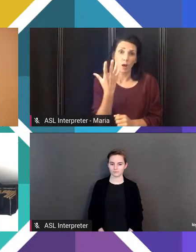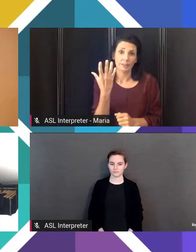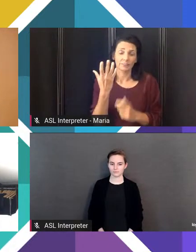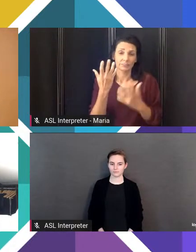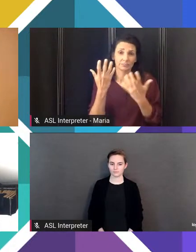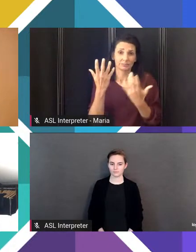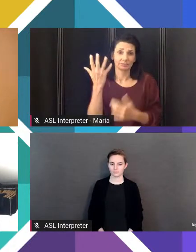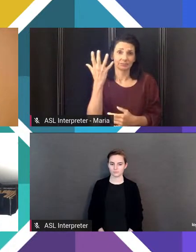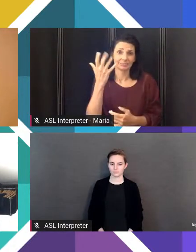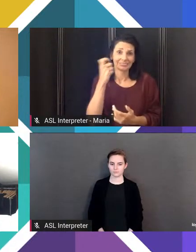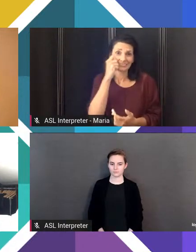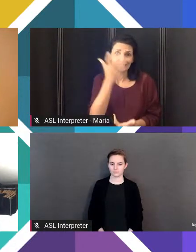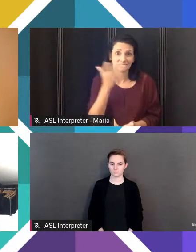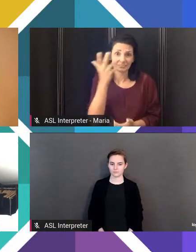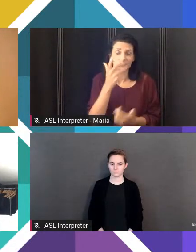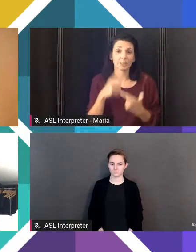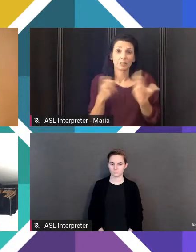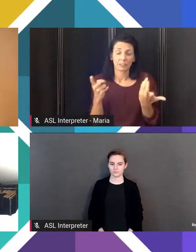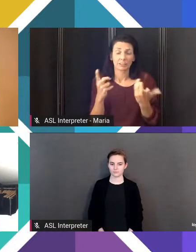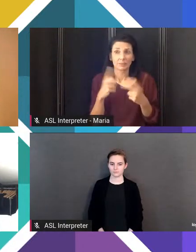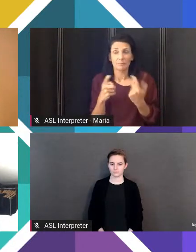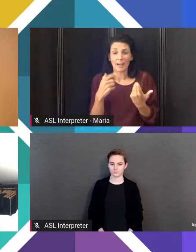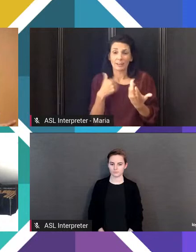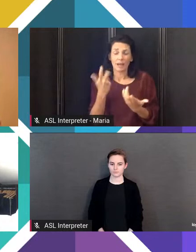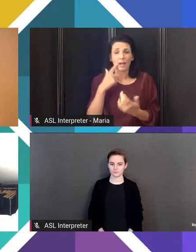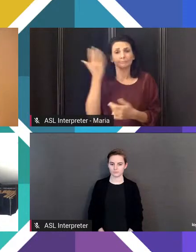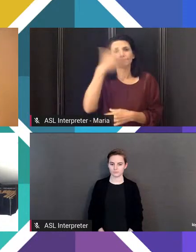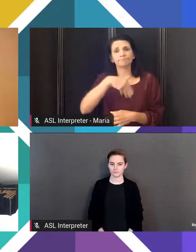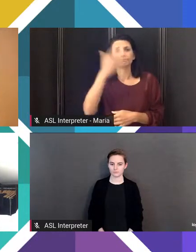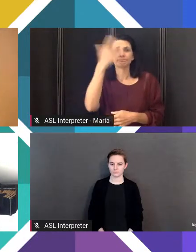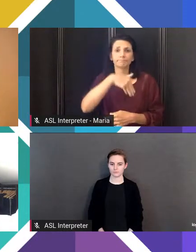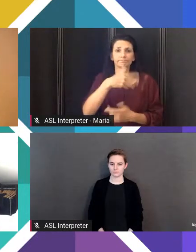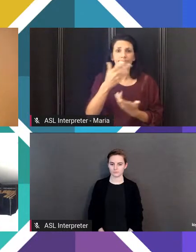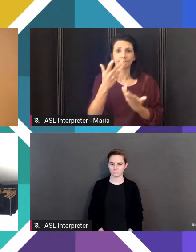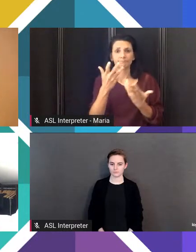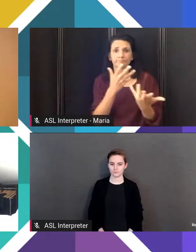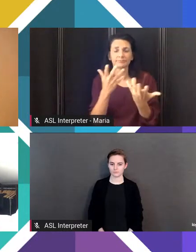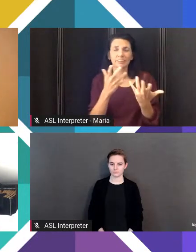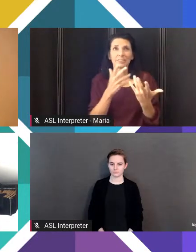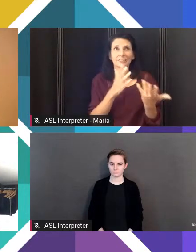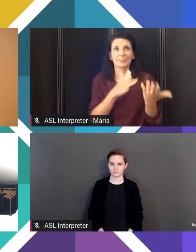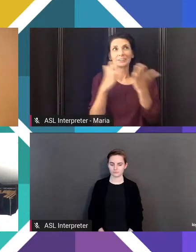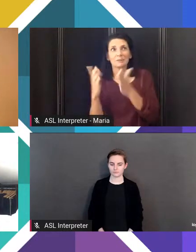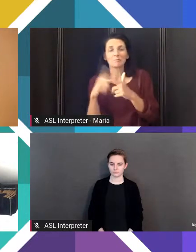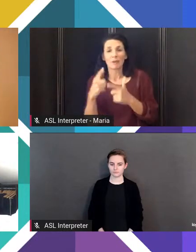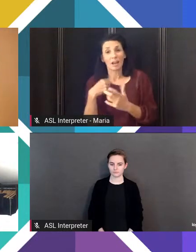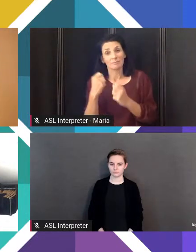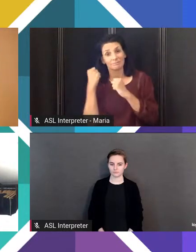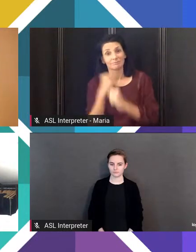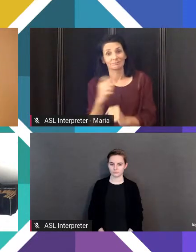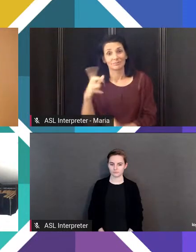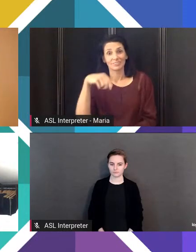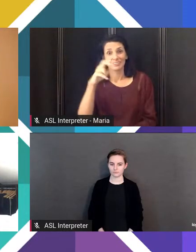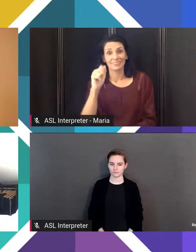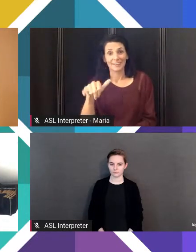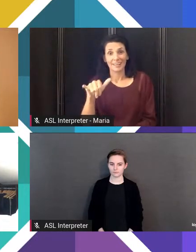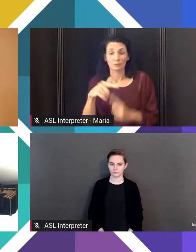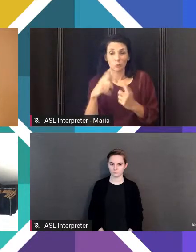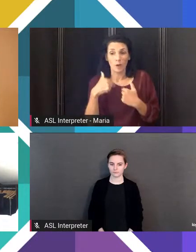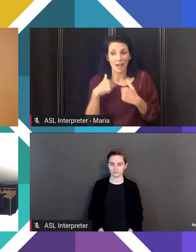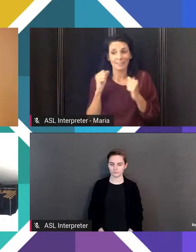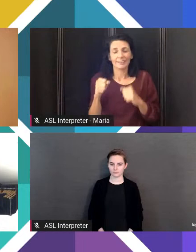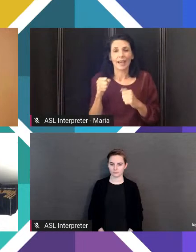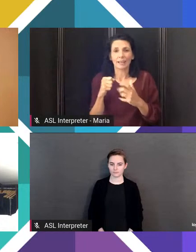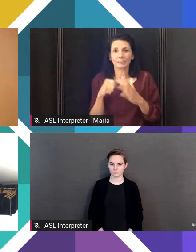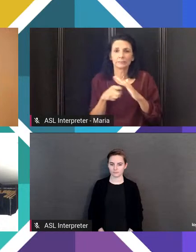everything, but the fact that I'm very, very gay, I can get away with that in ways that other people can't. So I recognize that, and